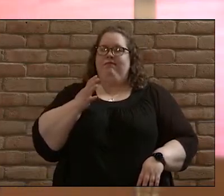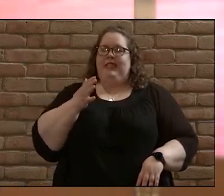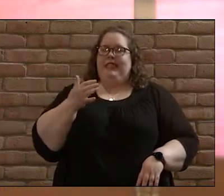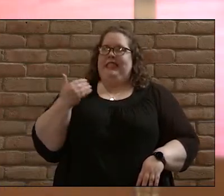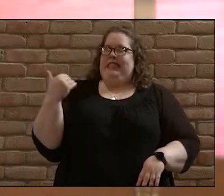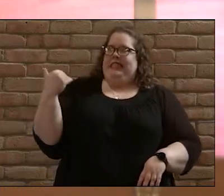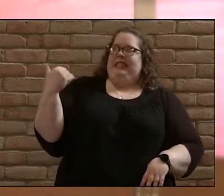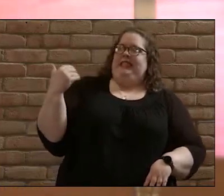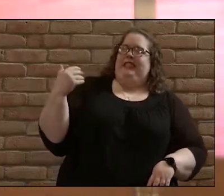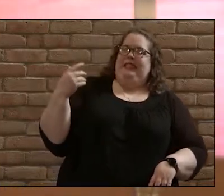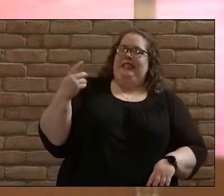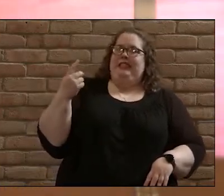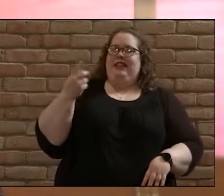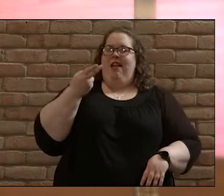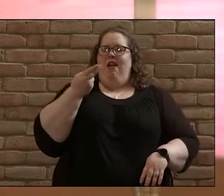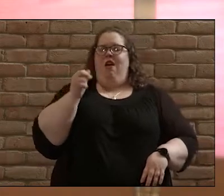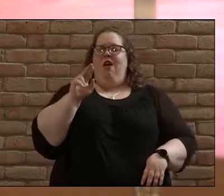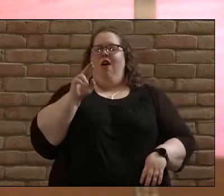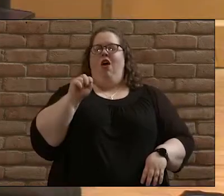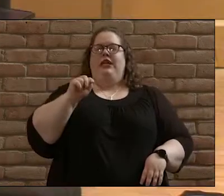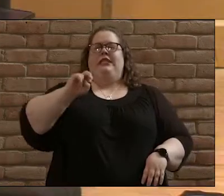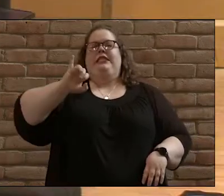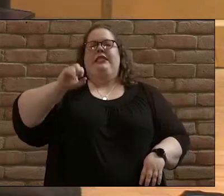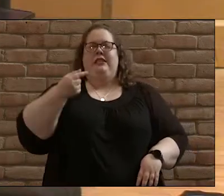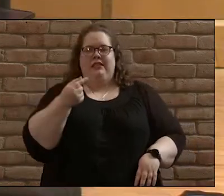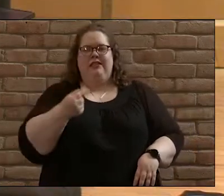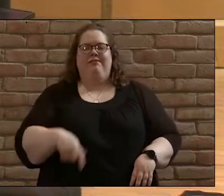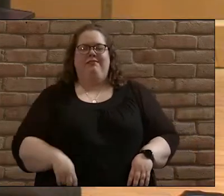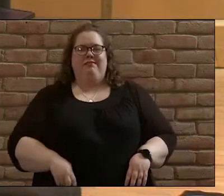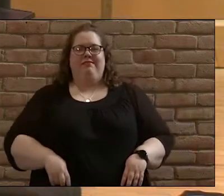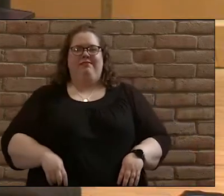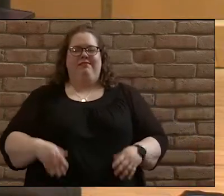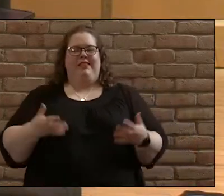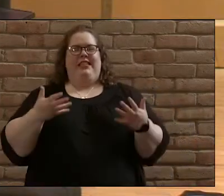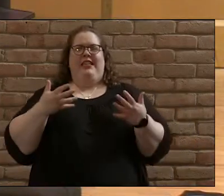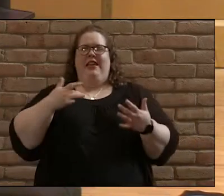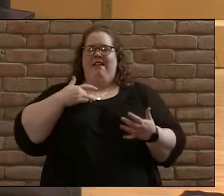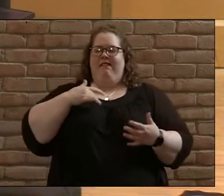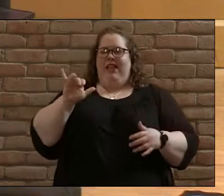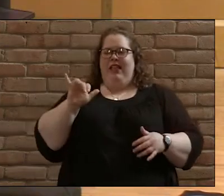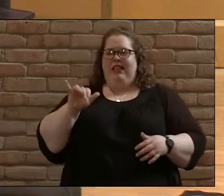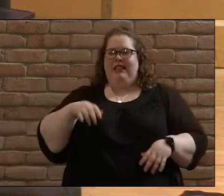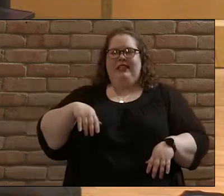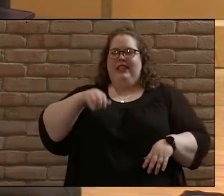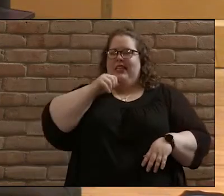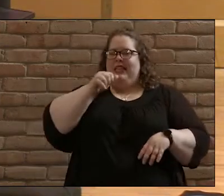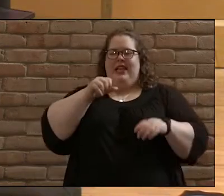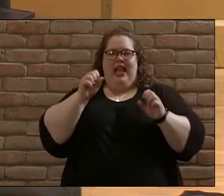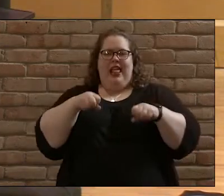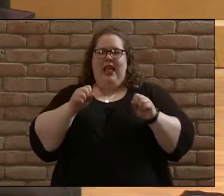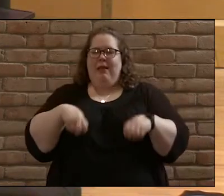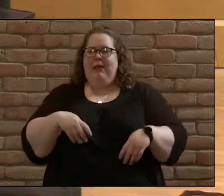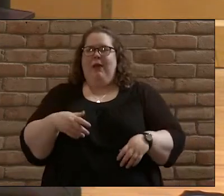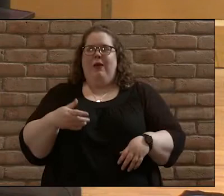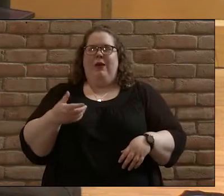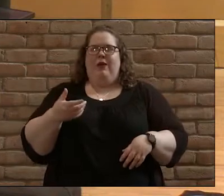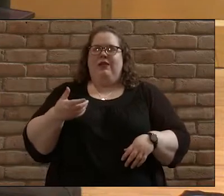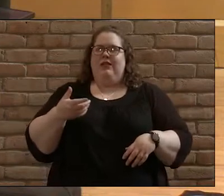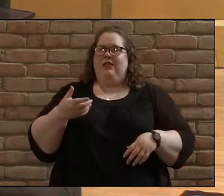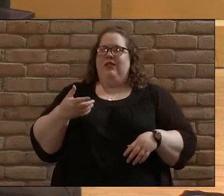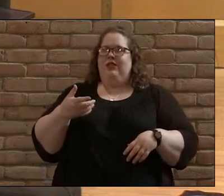that haunts us about this statement is our inability, and frankly, sometimes and in some moments, our